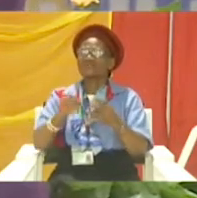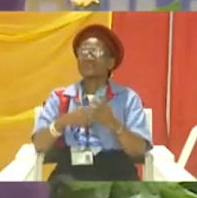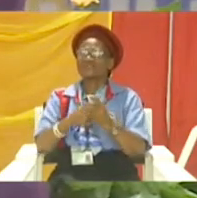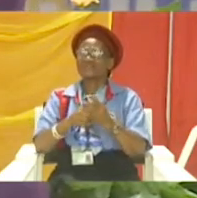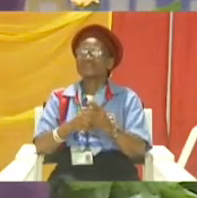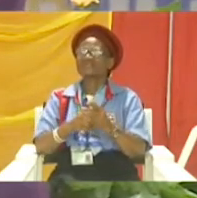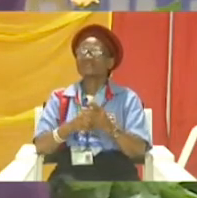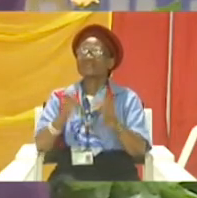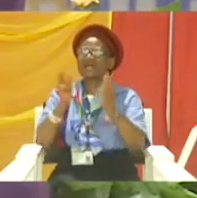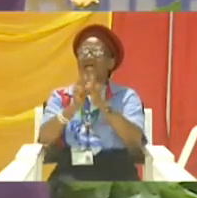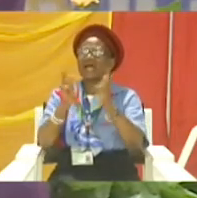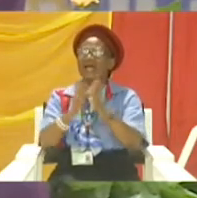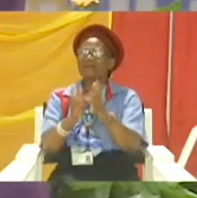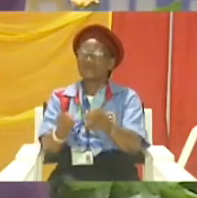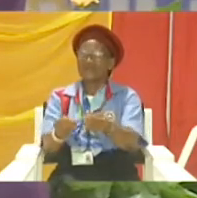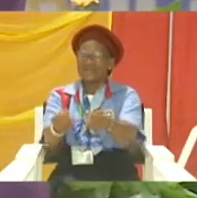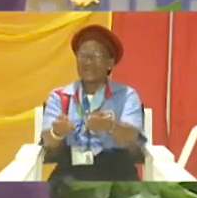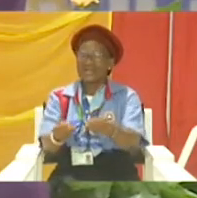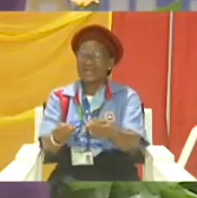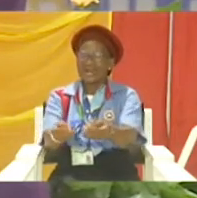campground.